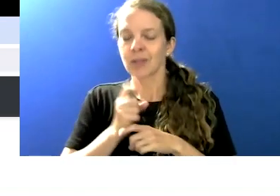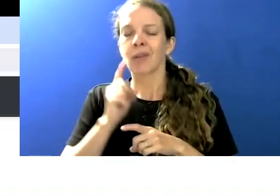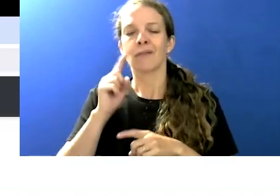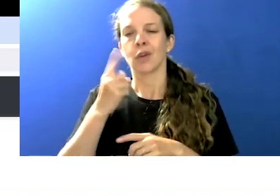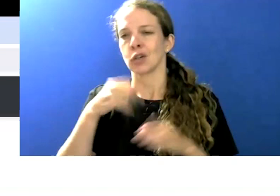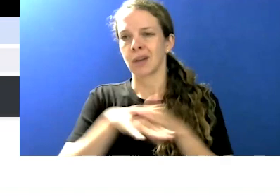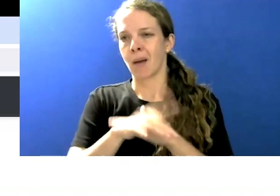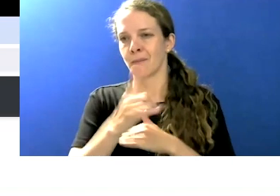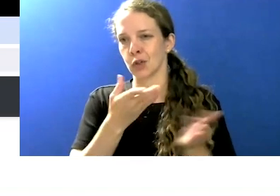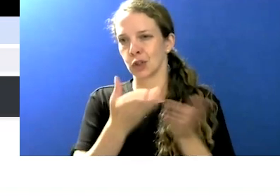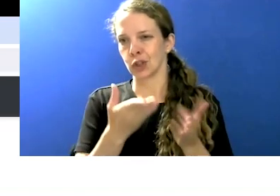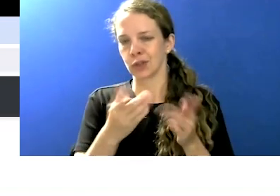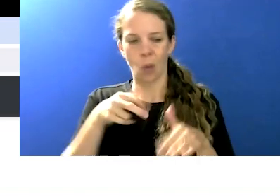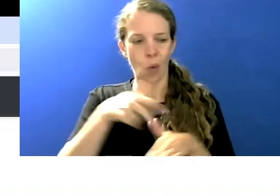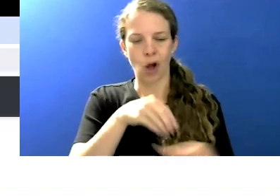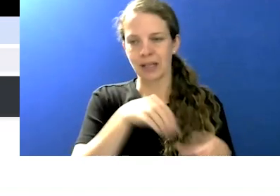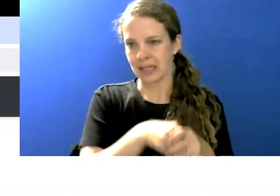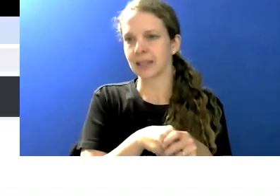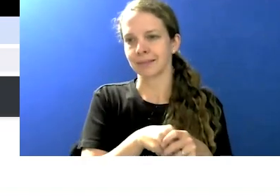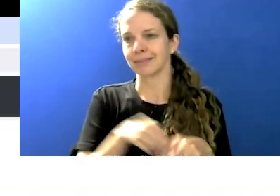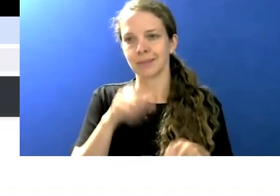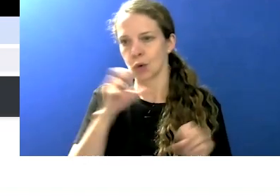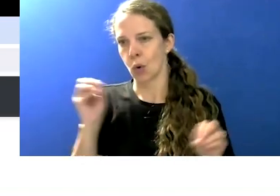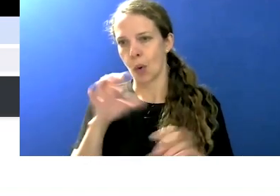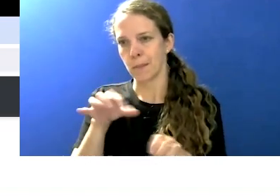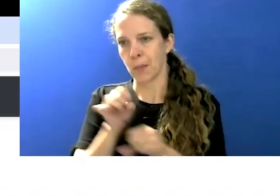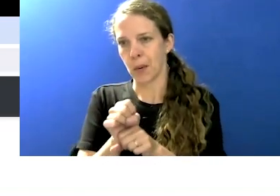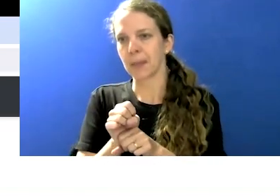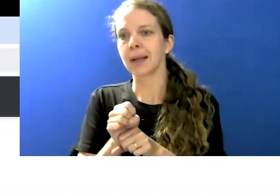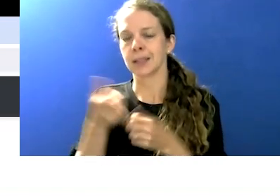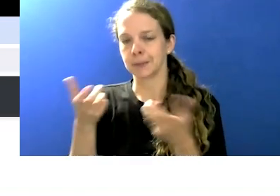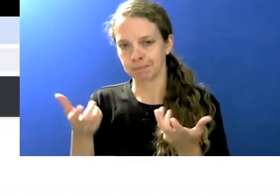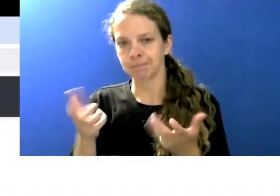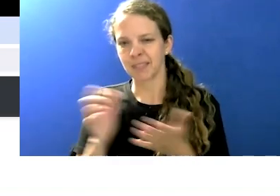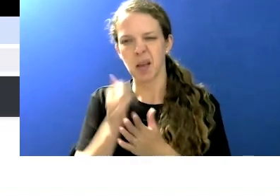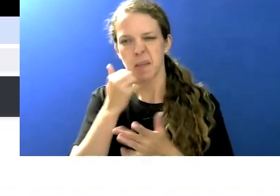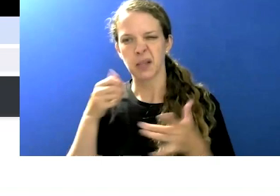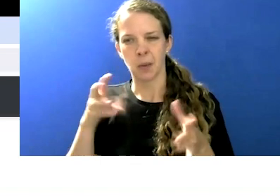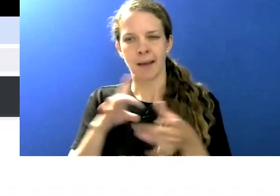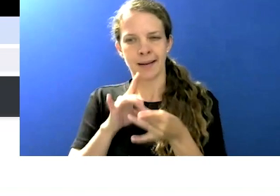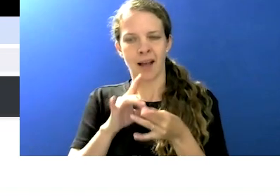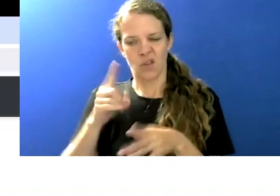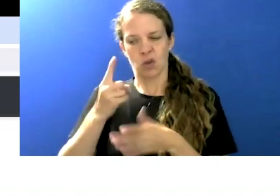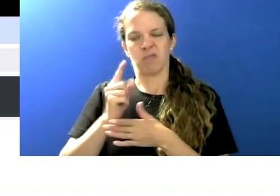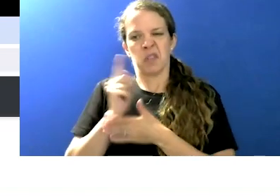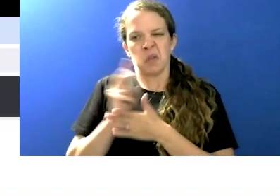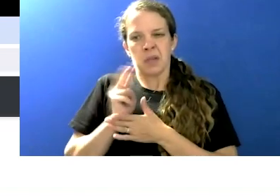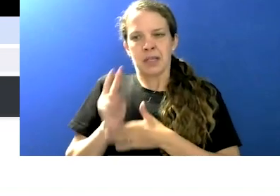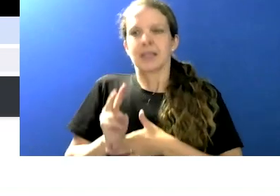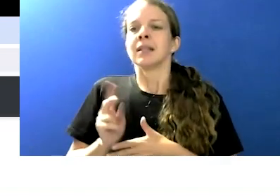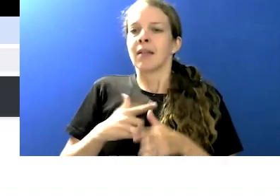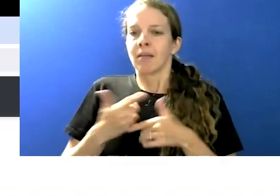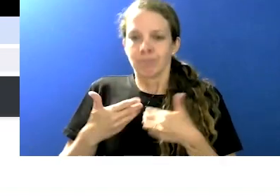serve basis where we're having students just come and walk in. So yeah, that's the best way to connect with us and be able to just get as